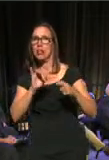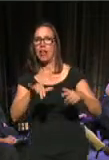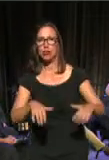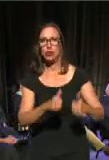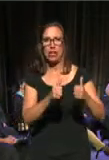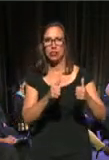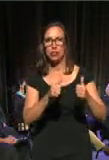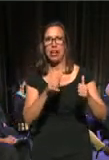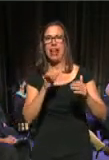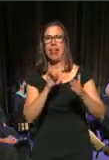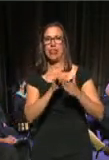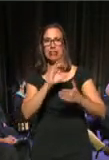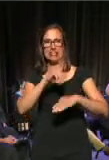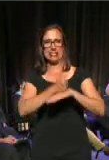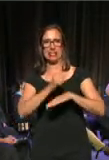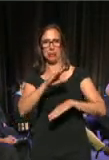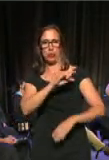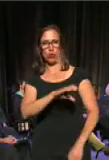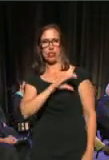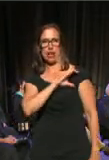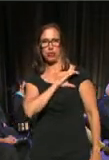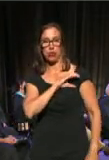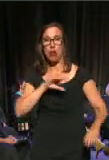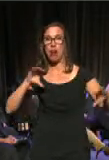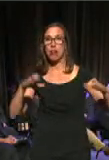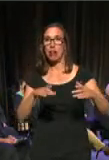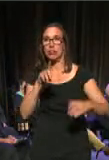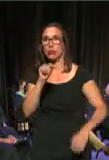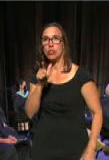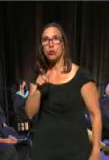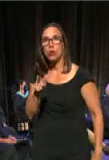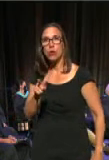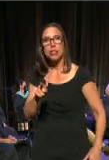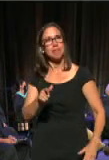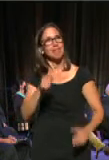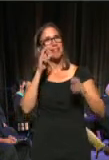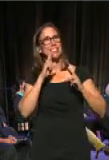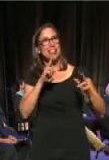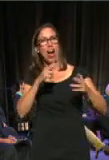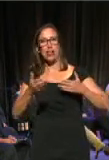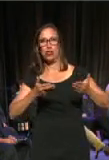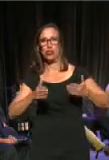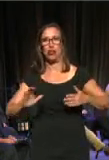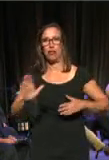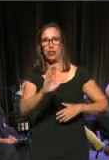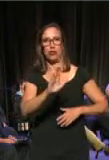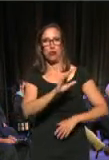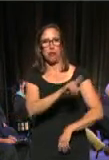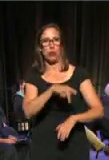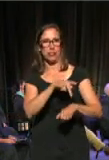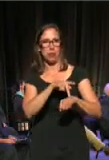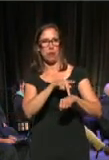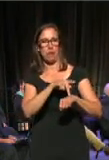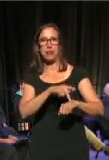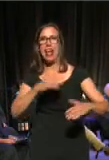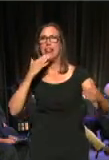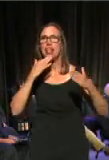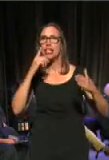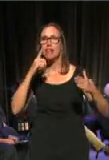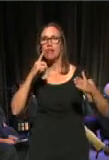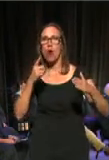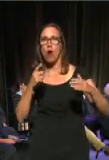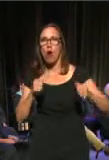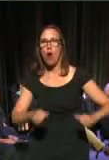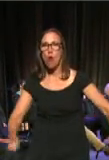that defines our character. Class of 2021, it has been an honor to serve as your principal. Thank you for